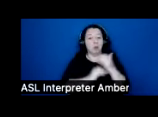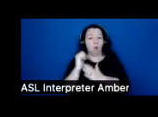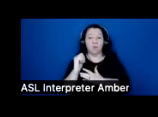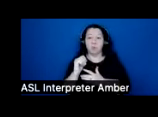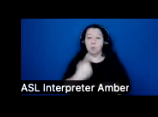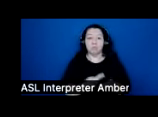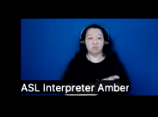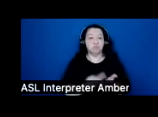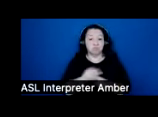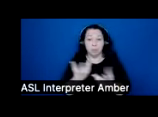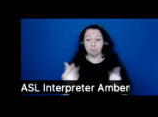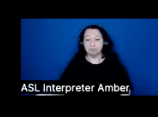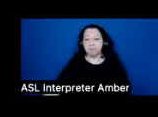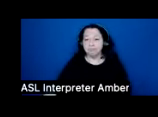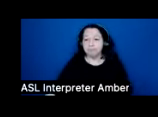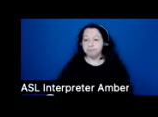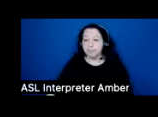So just a